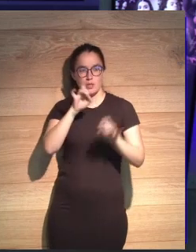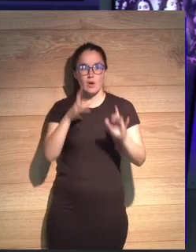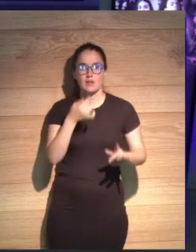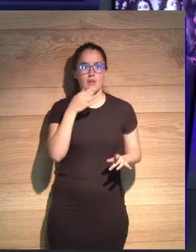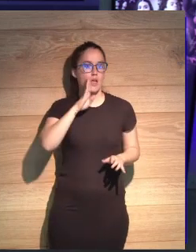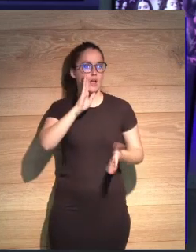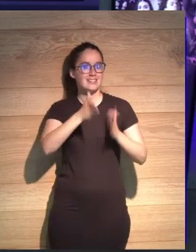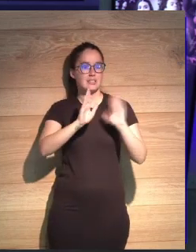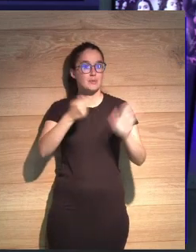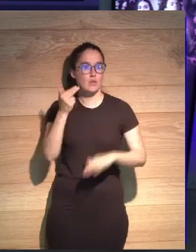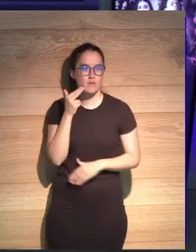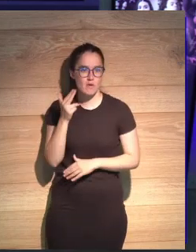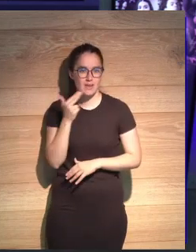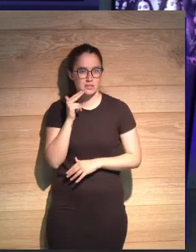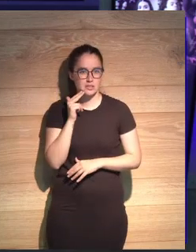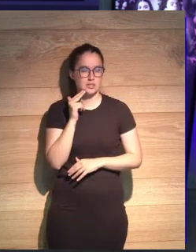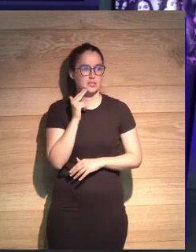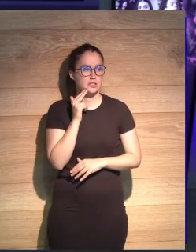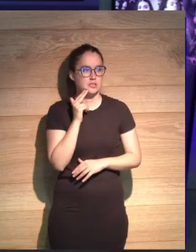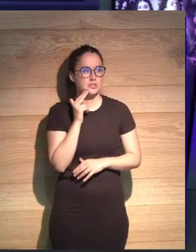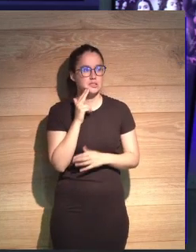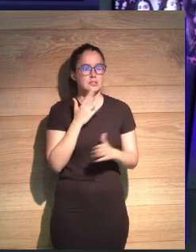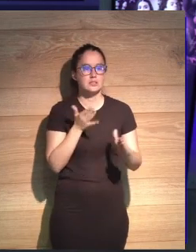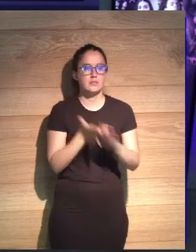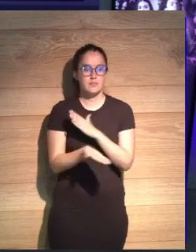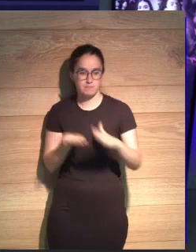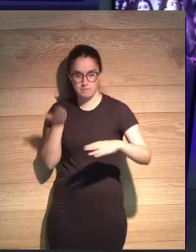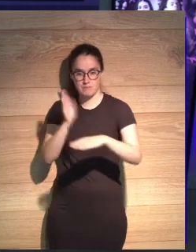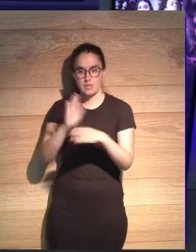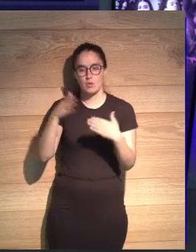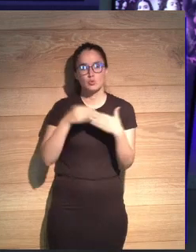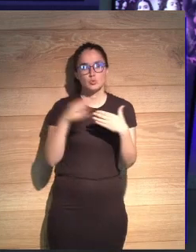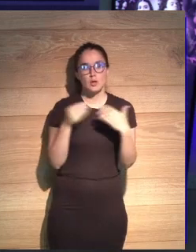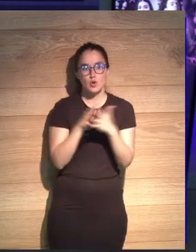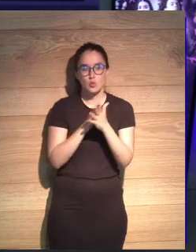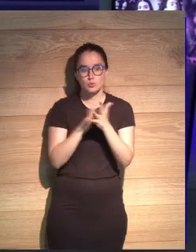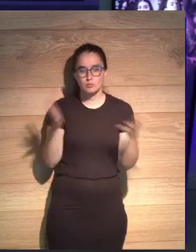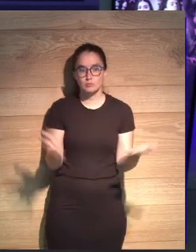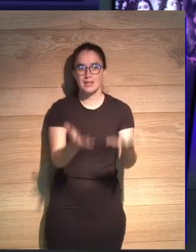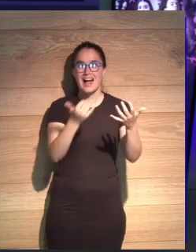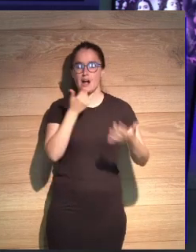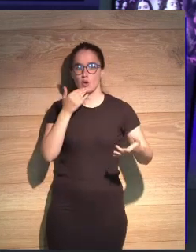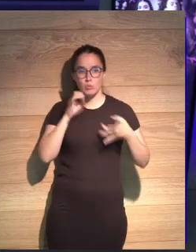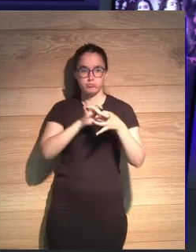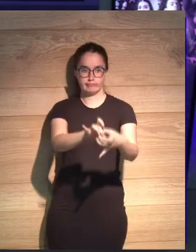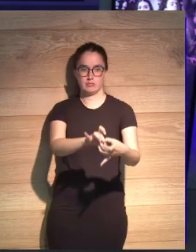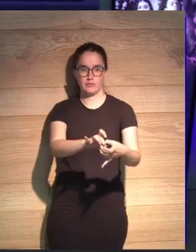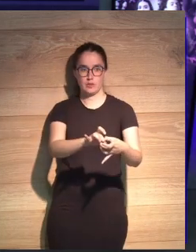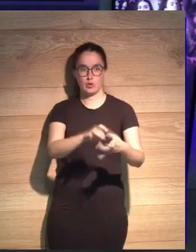by the patient and speaking with the patient. As we have heard before, the treatment of phobias, we have to